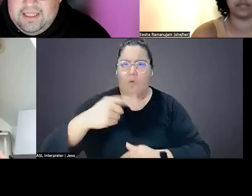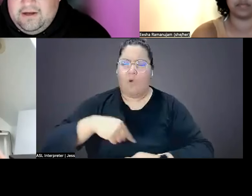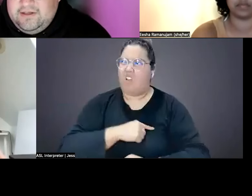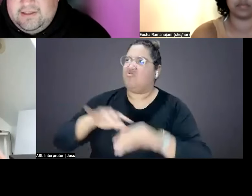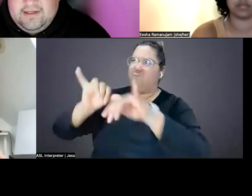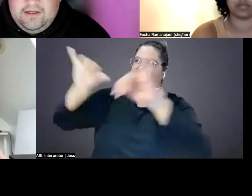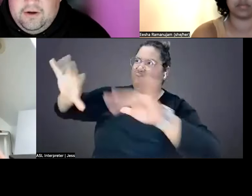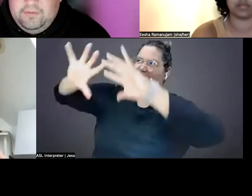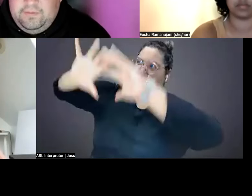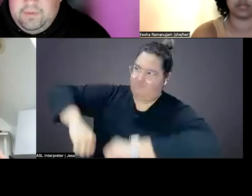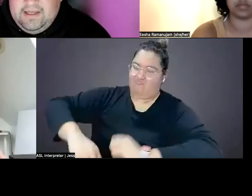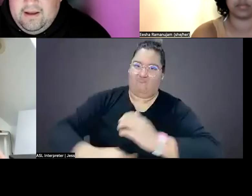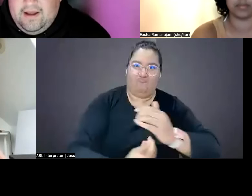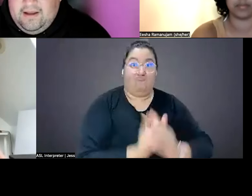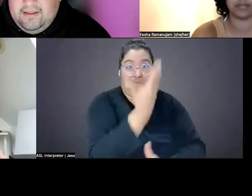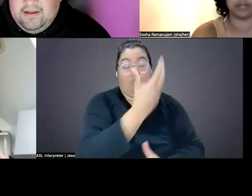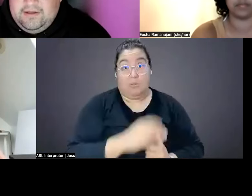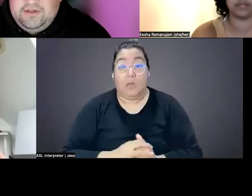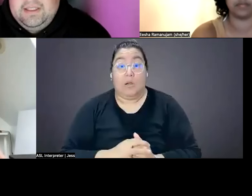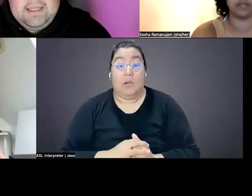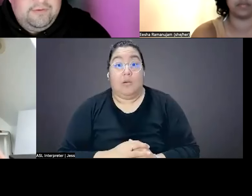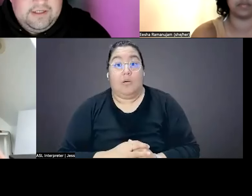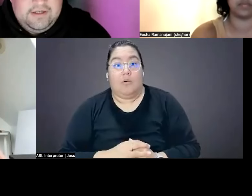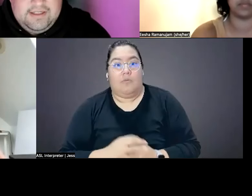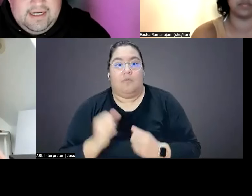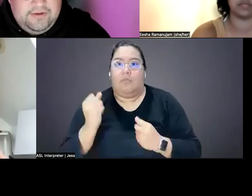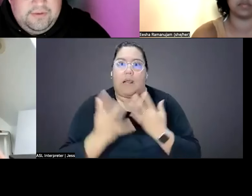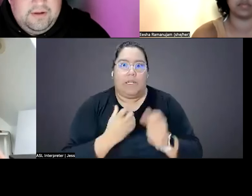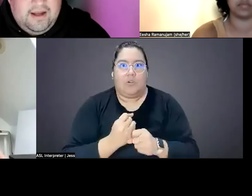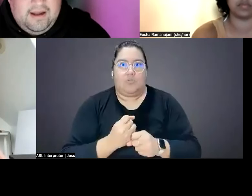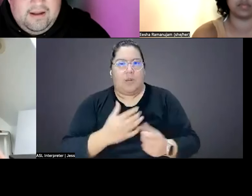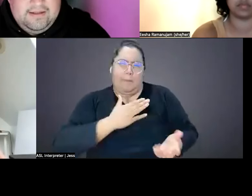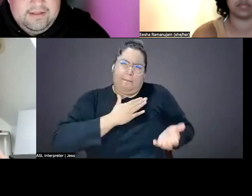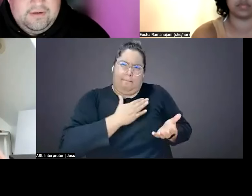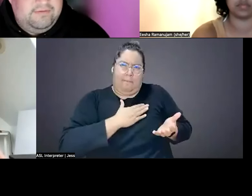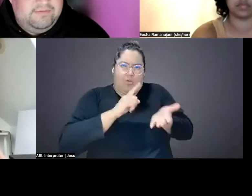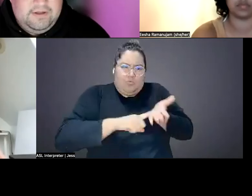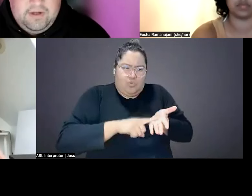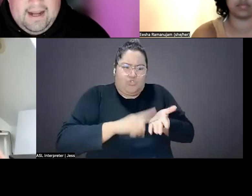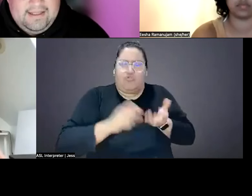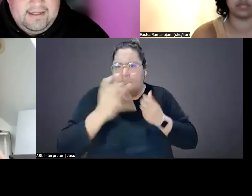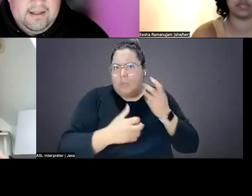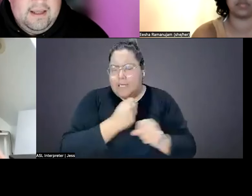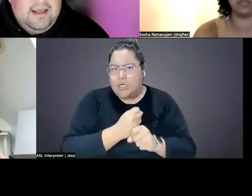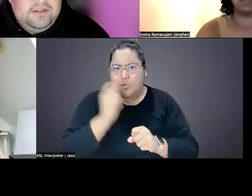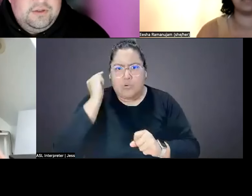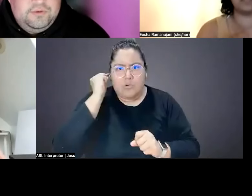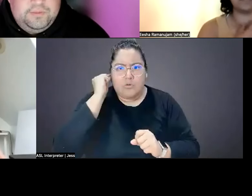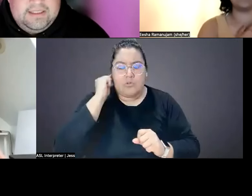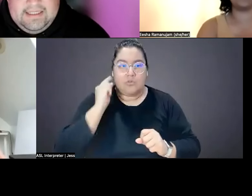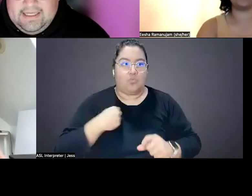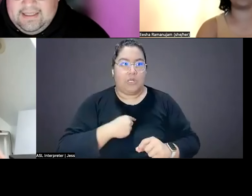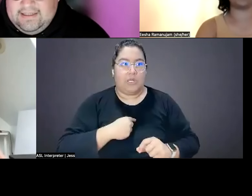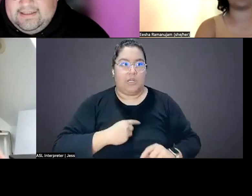For years, being doing the type of research that I do, sort of reacting